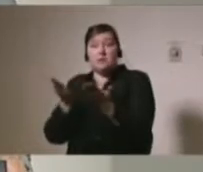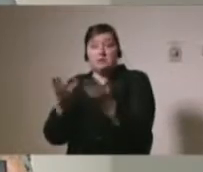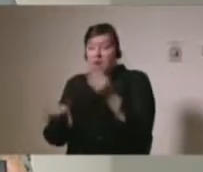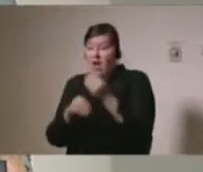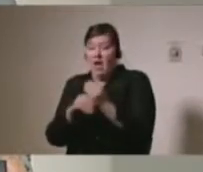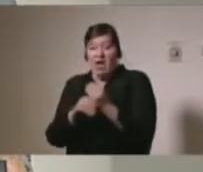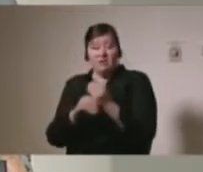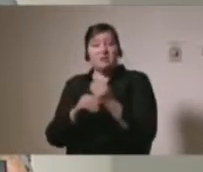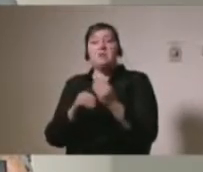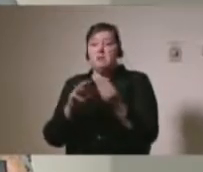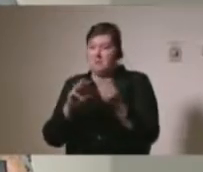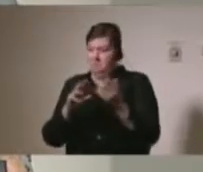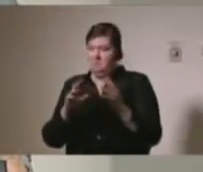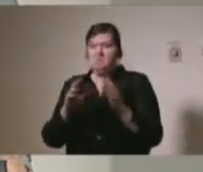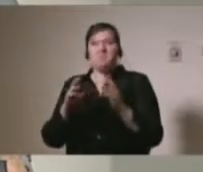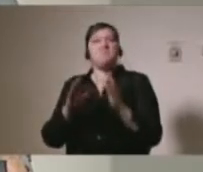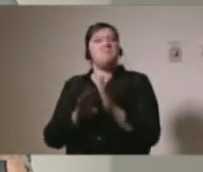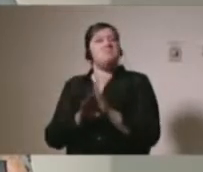crisis.